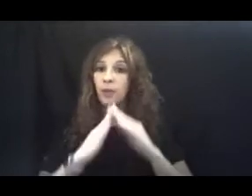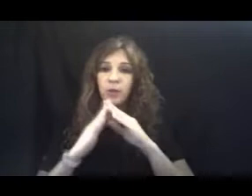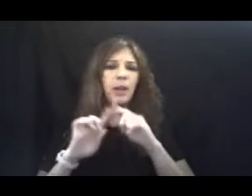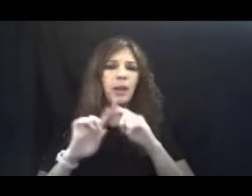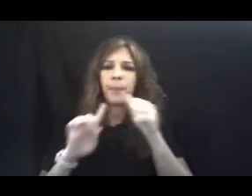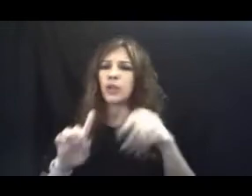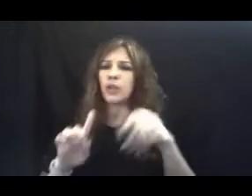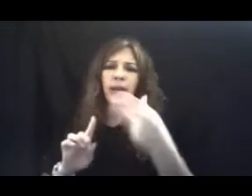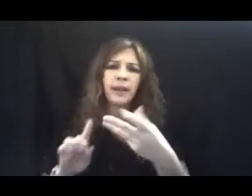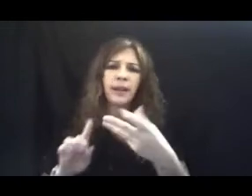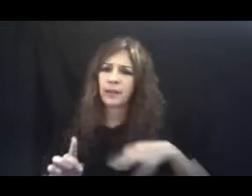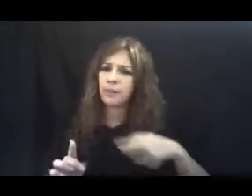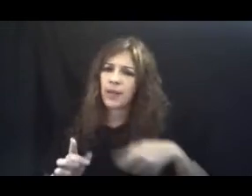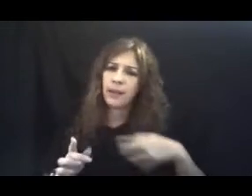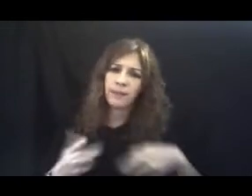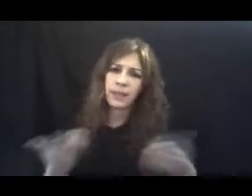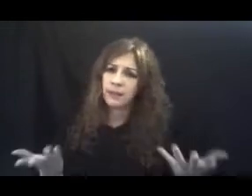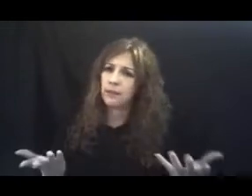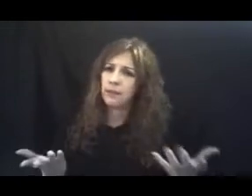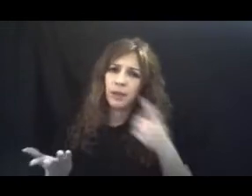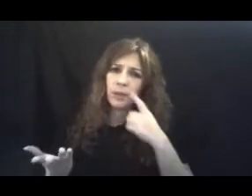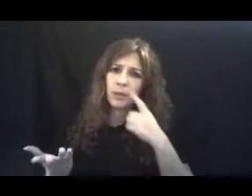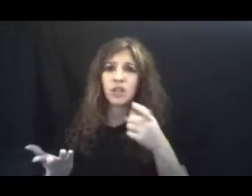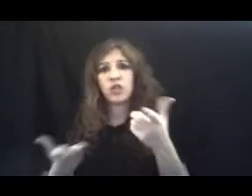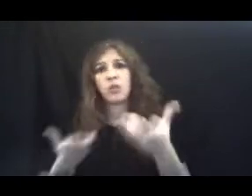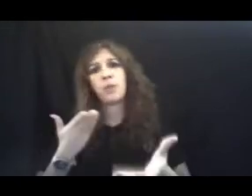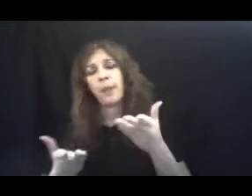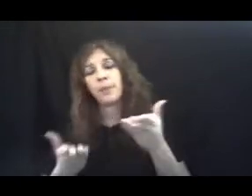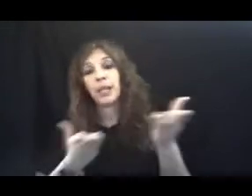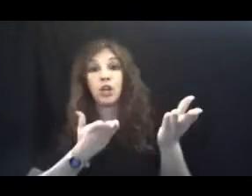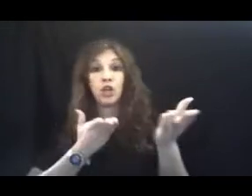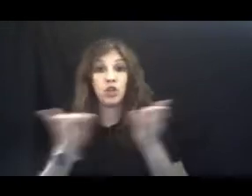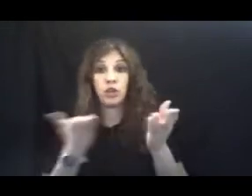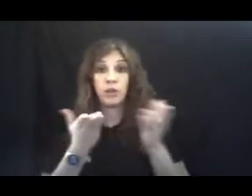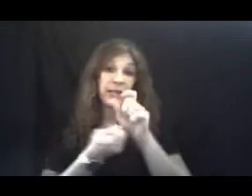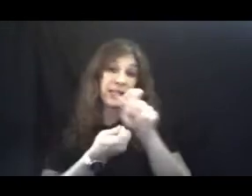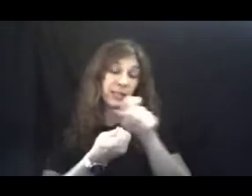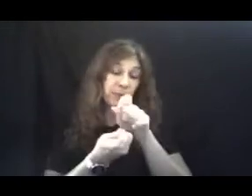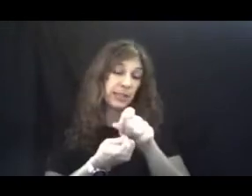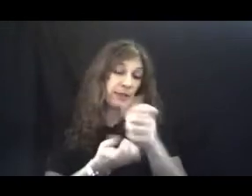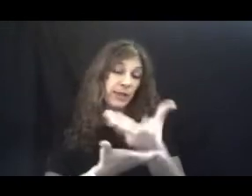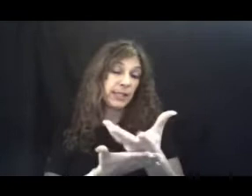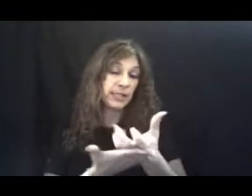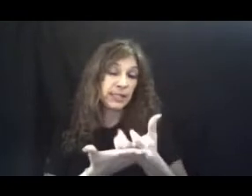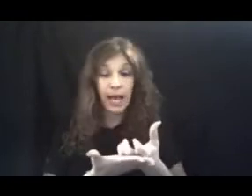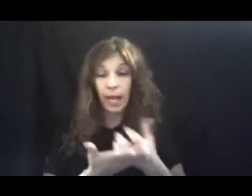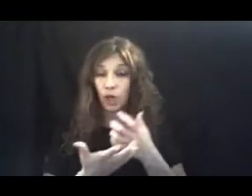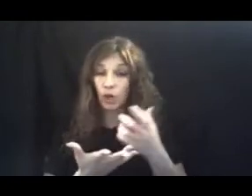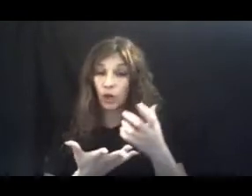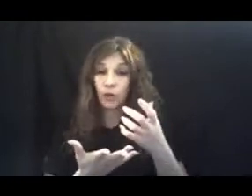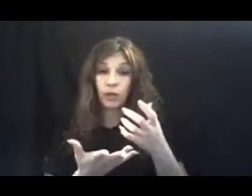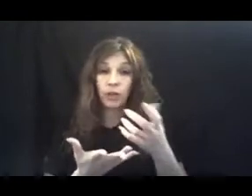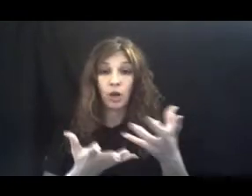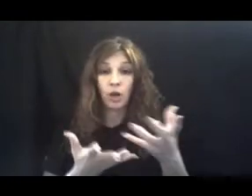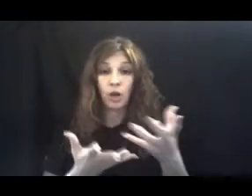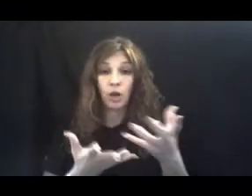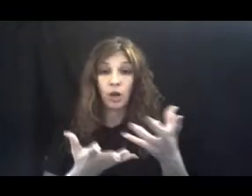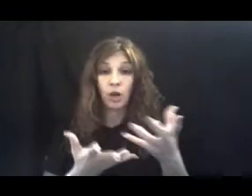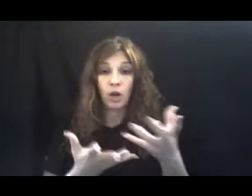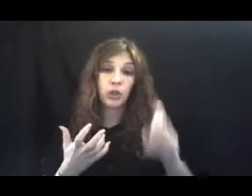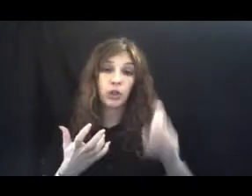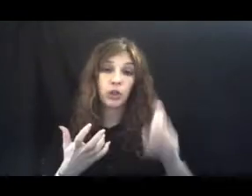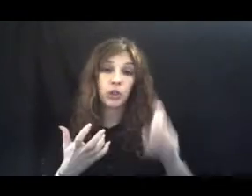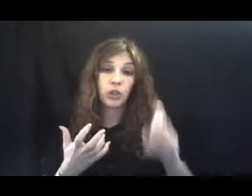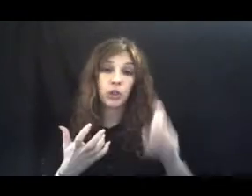a certain need in the community or a certain desire in the community if you're selling lotto tickets and cigarettes and they're high profit, but you're